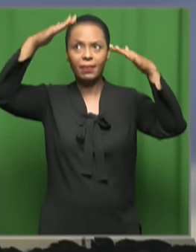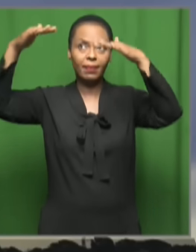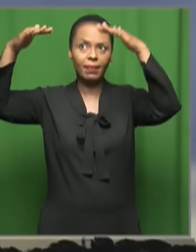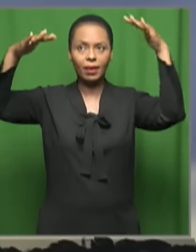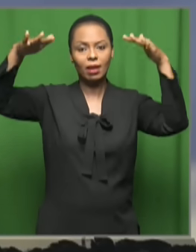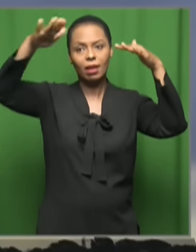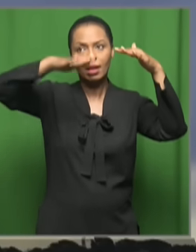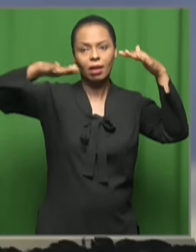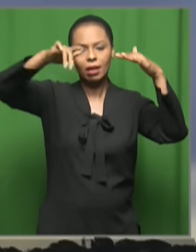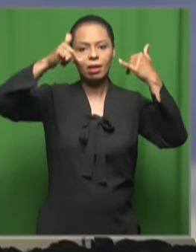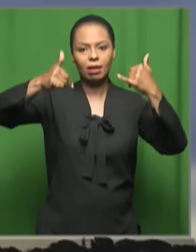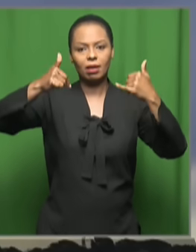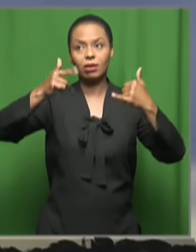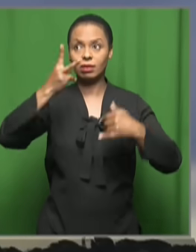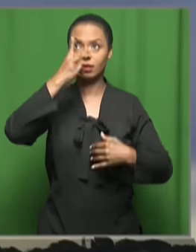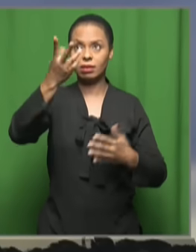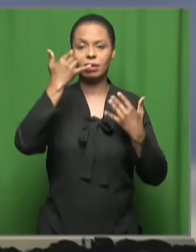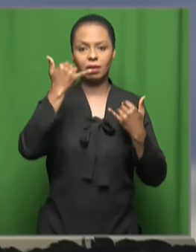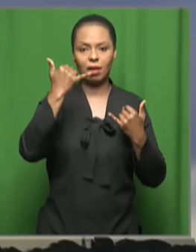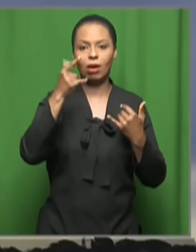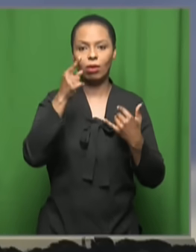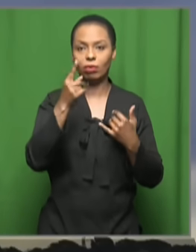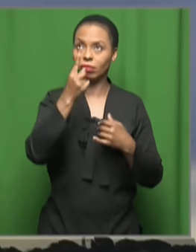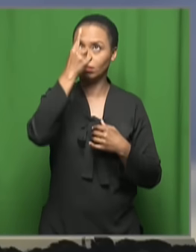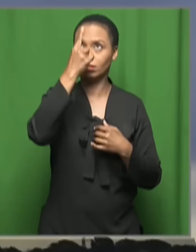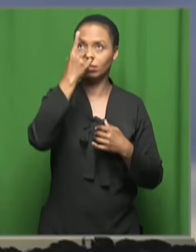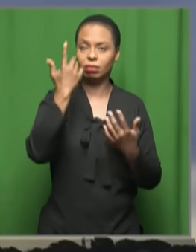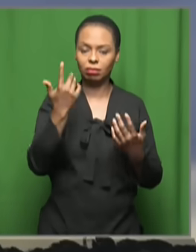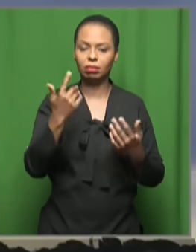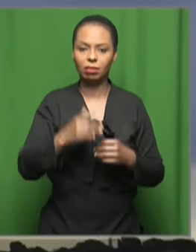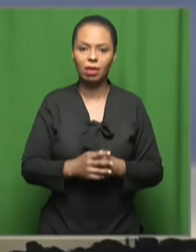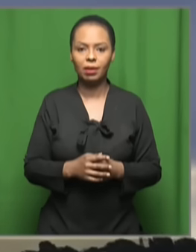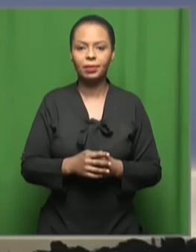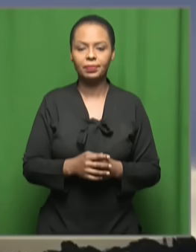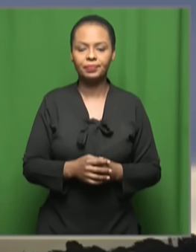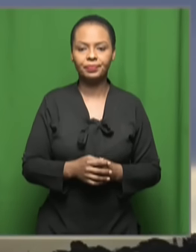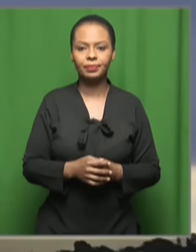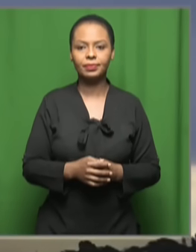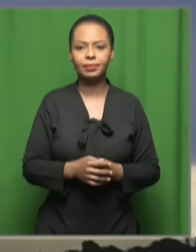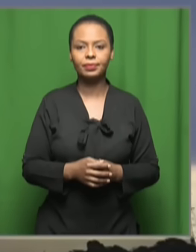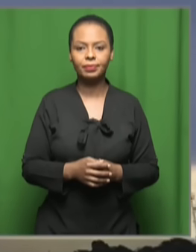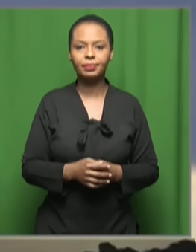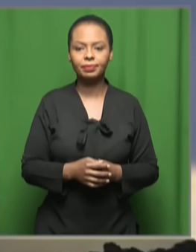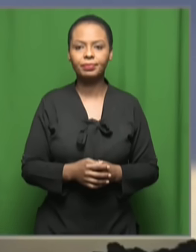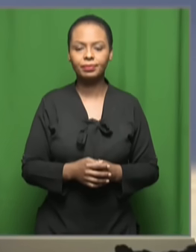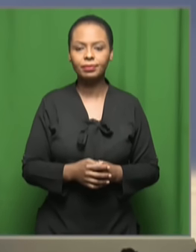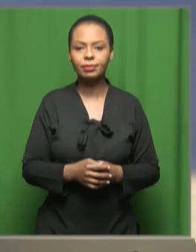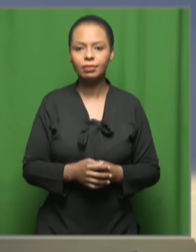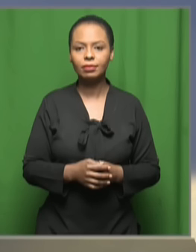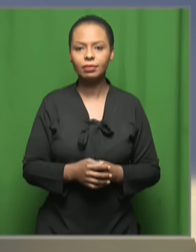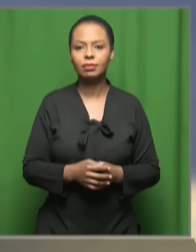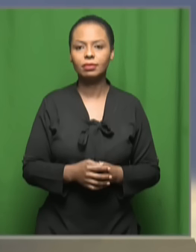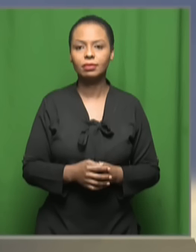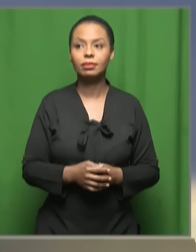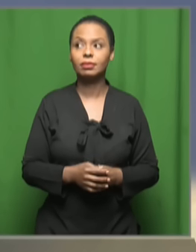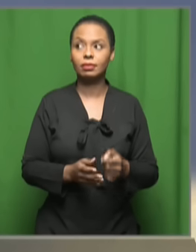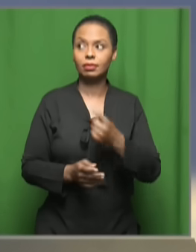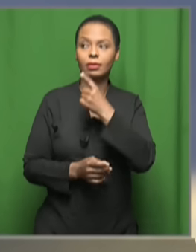Base Waterkloof, as we continue to watch the arrivals there, Unati. But I do hope that, it won't